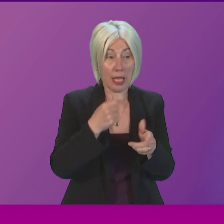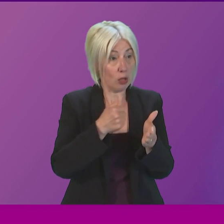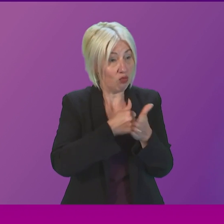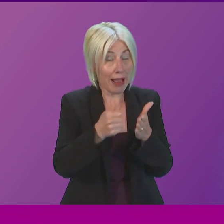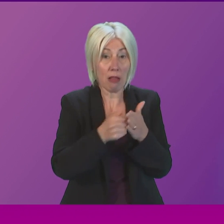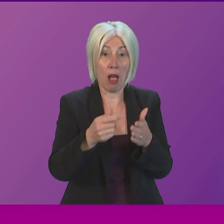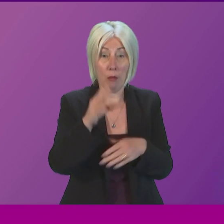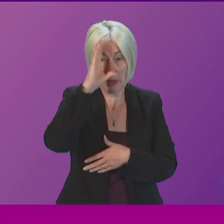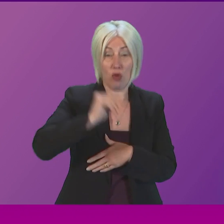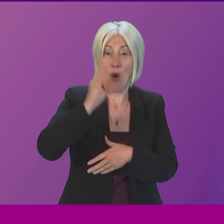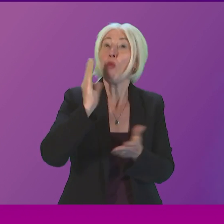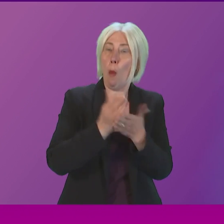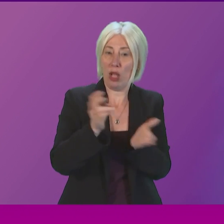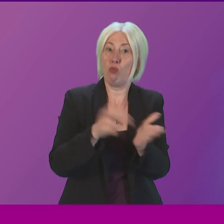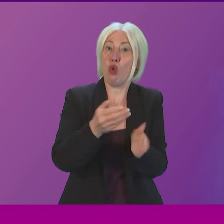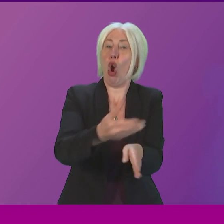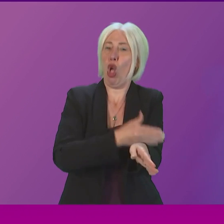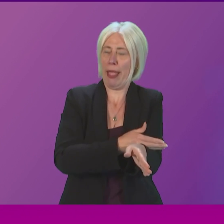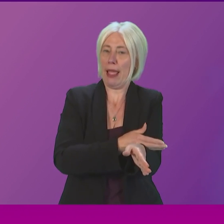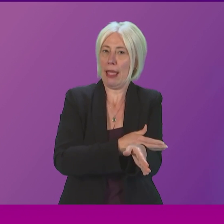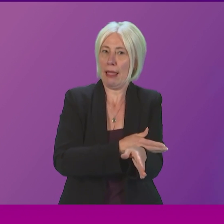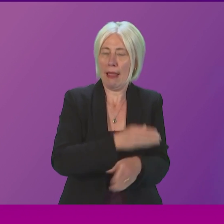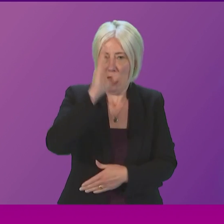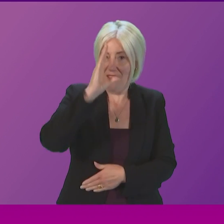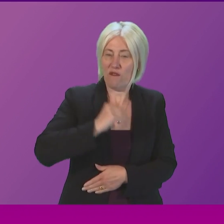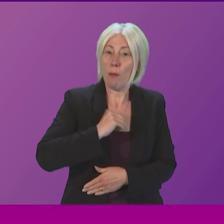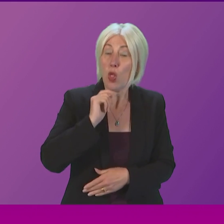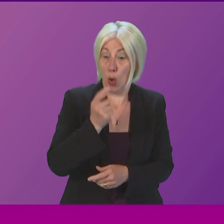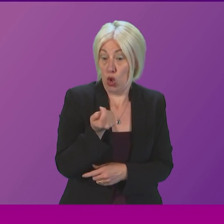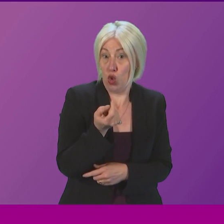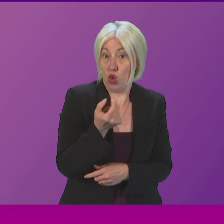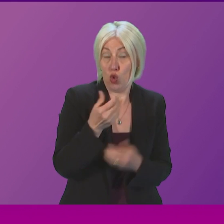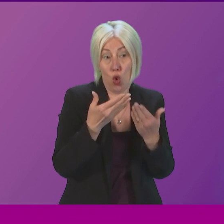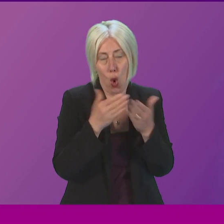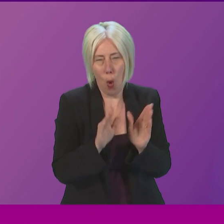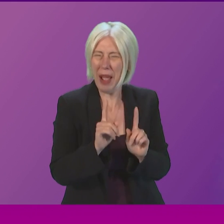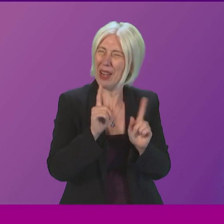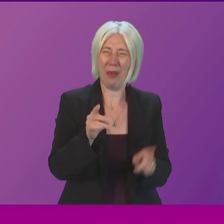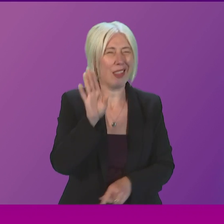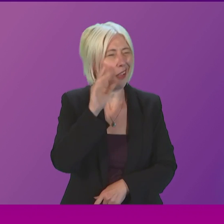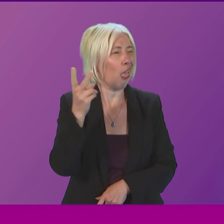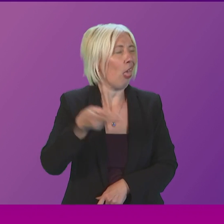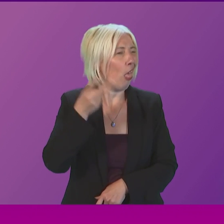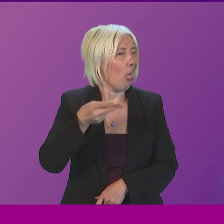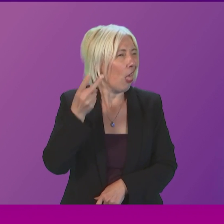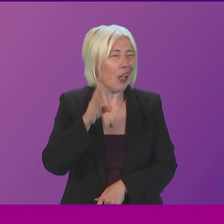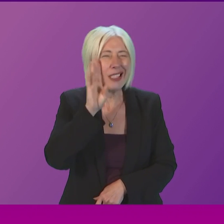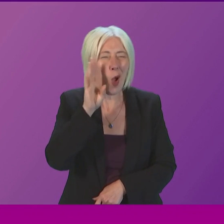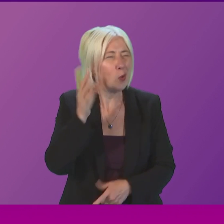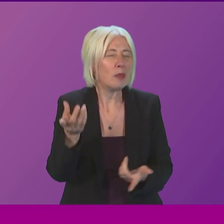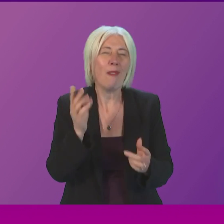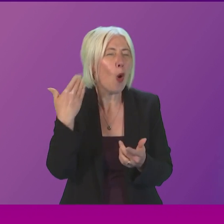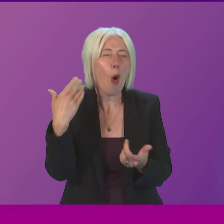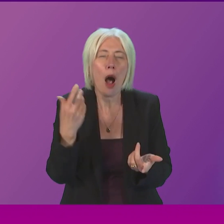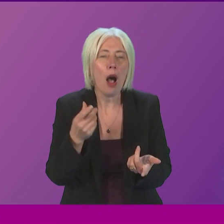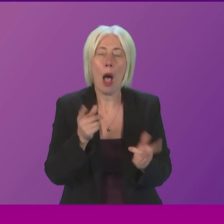book early. I've repeatedly been advised that the system will open as soon as possible, but those are hollow-sounding words for my constituents. Does the First